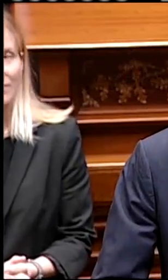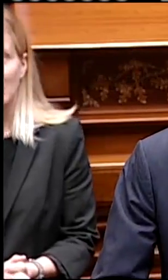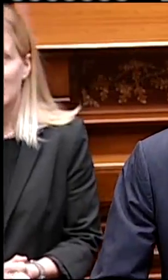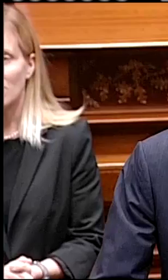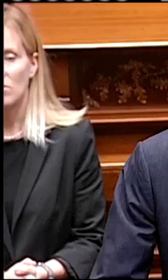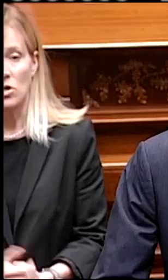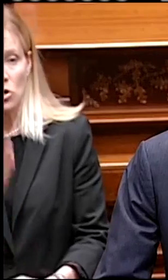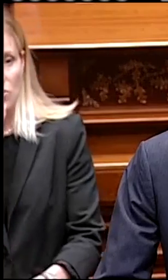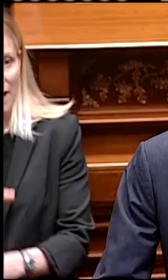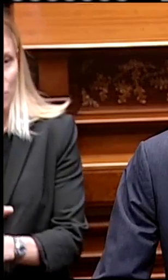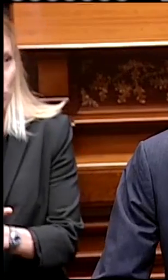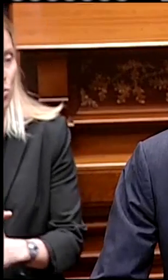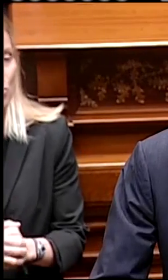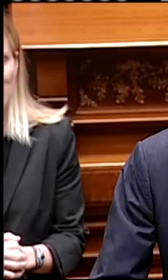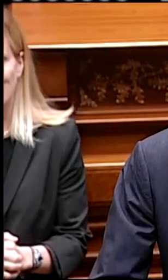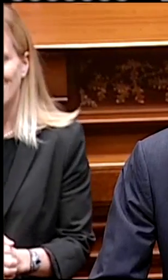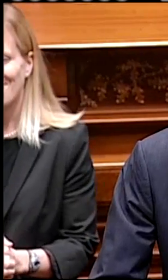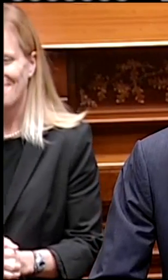Good afternoon.